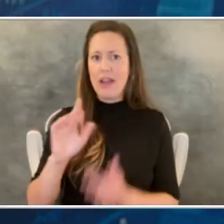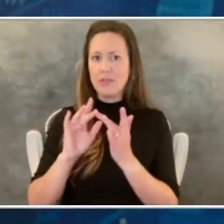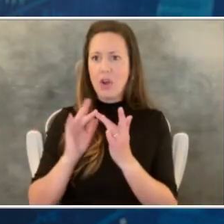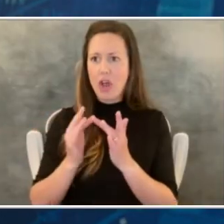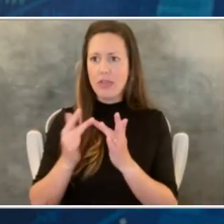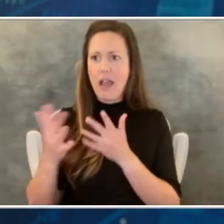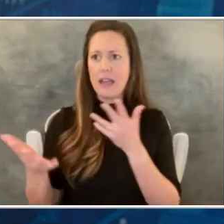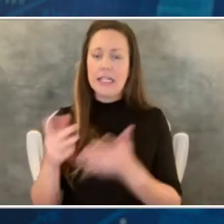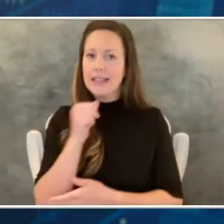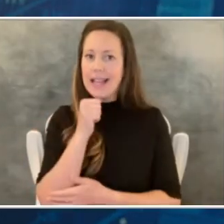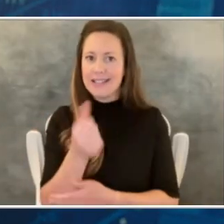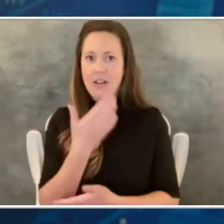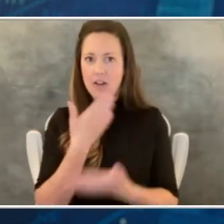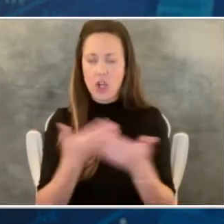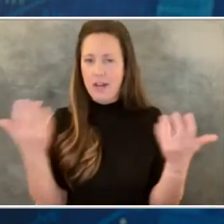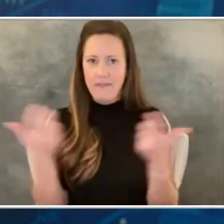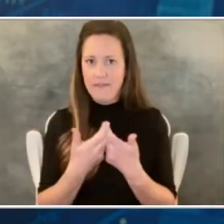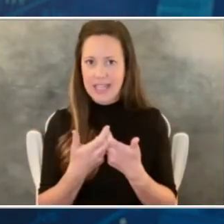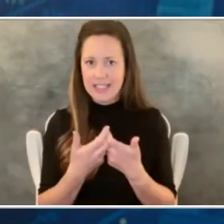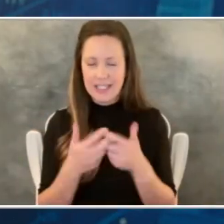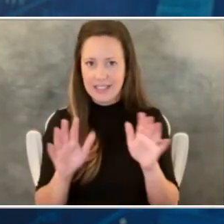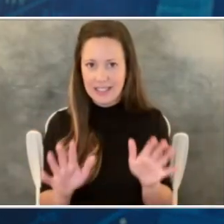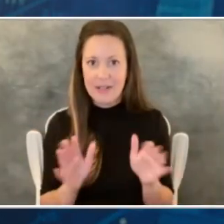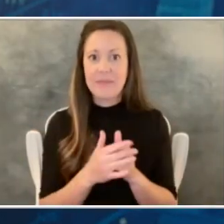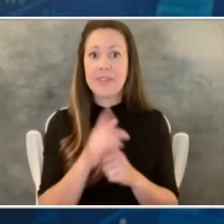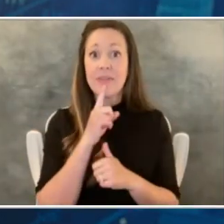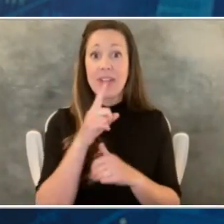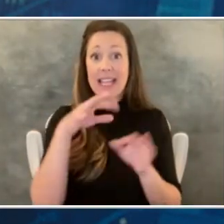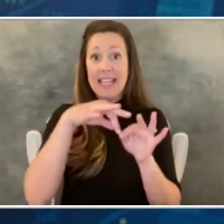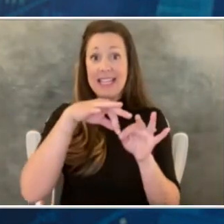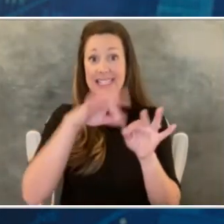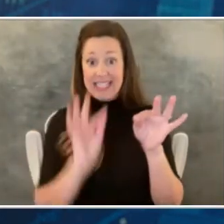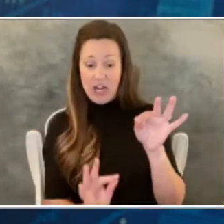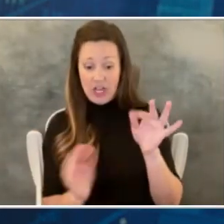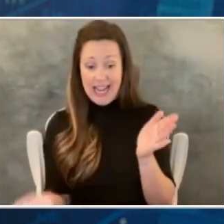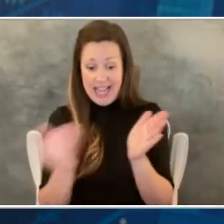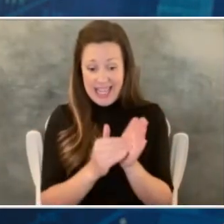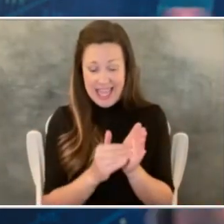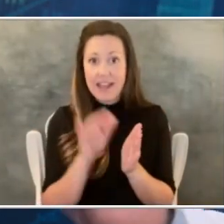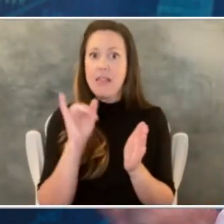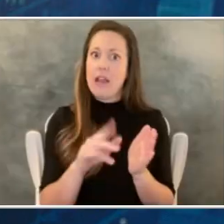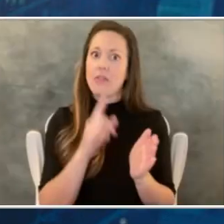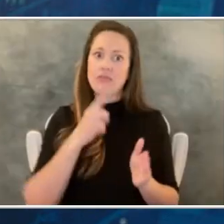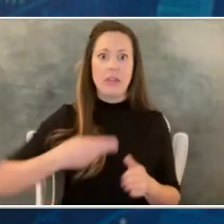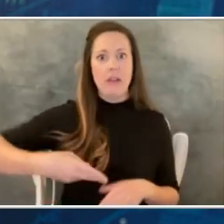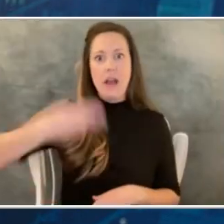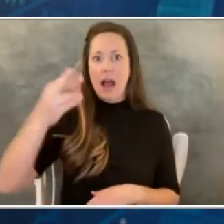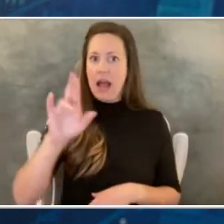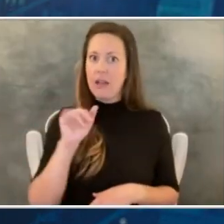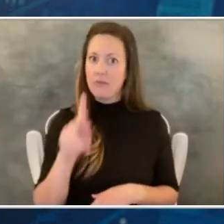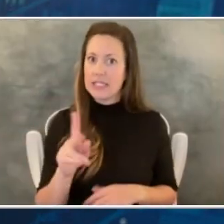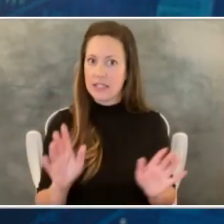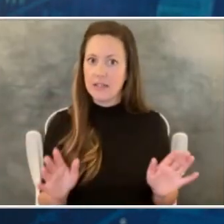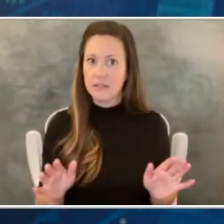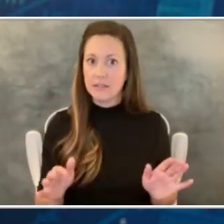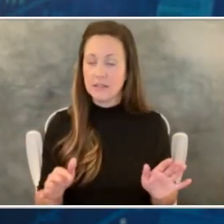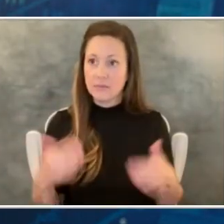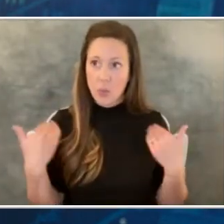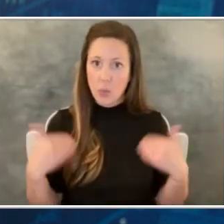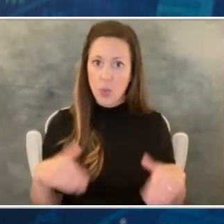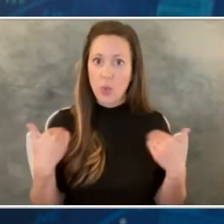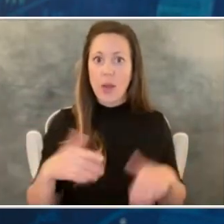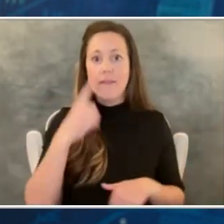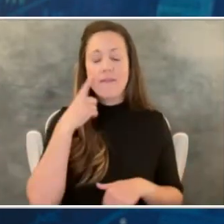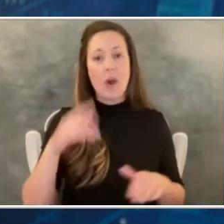you, because the re-tear rate in many studies has been shown to be substantially higher, in fact, multiple-fold higher in a young,